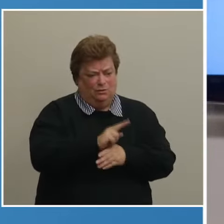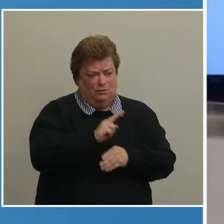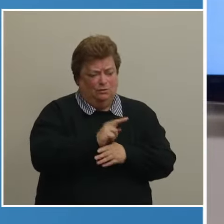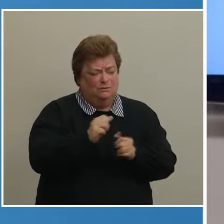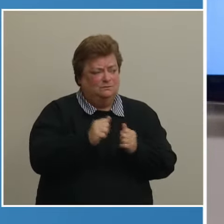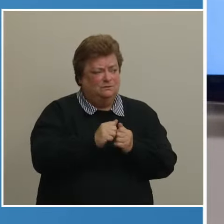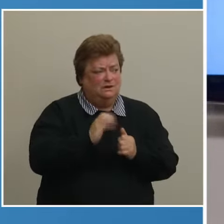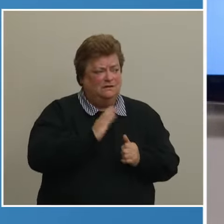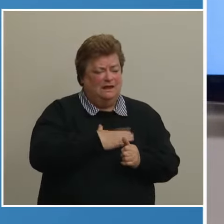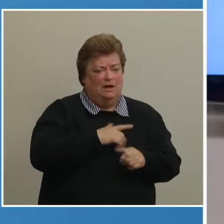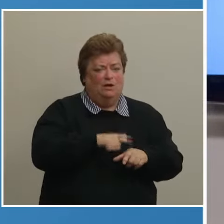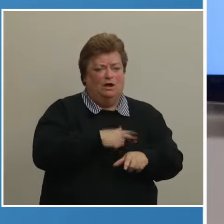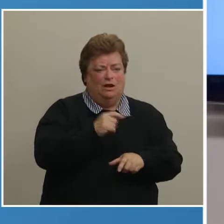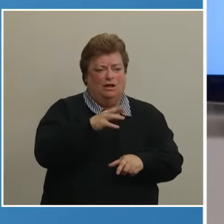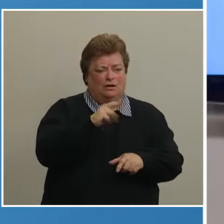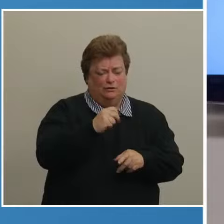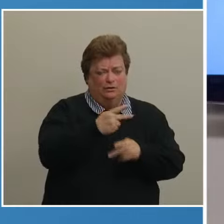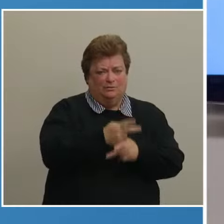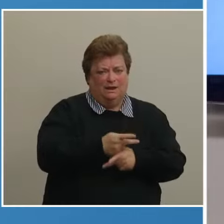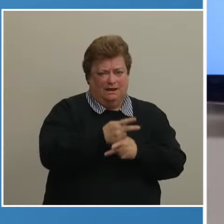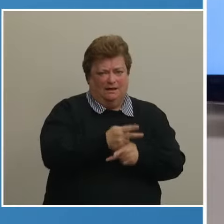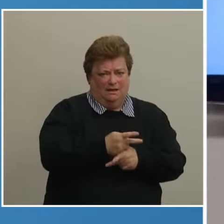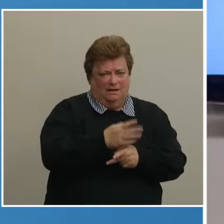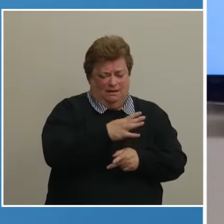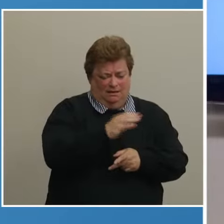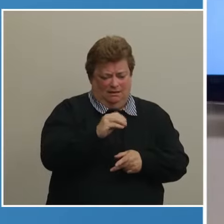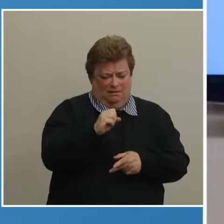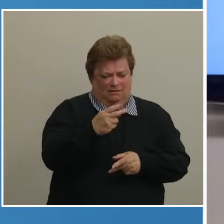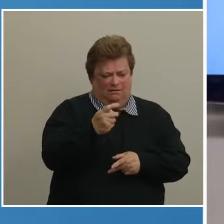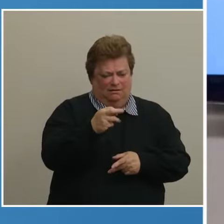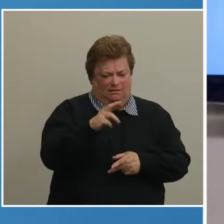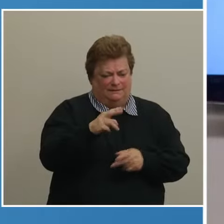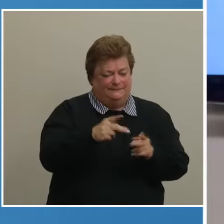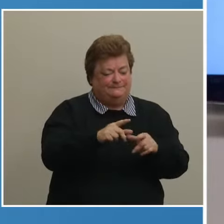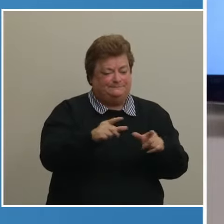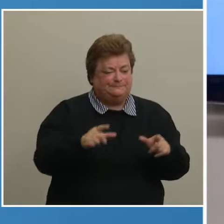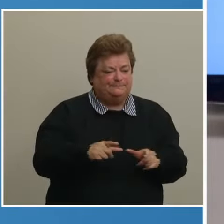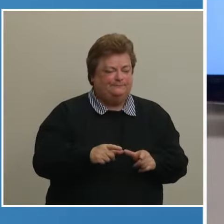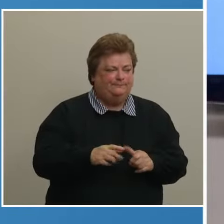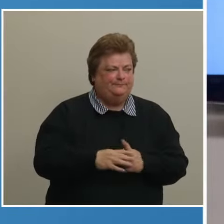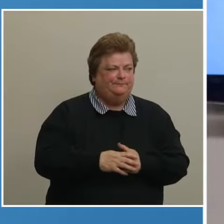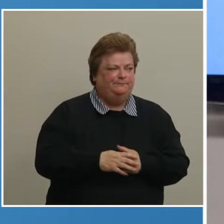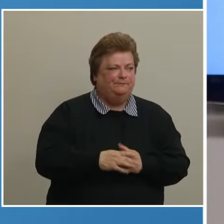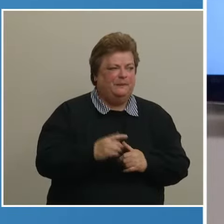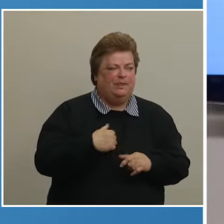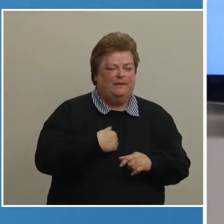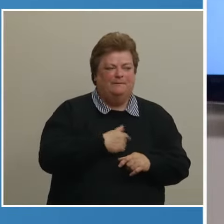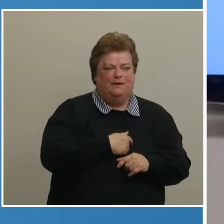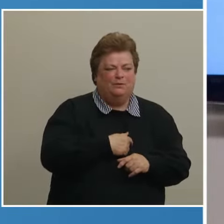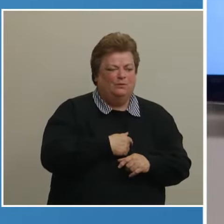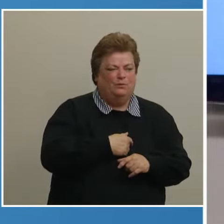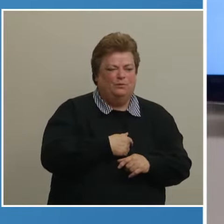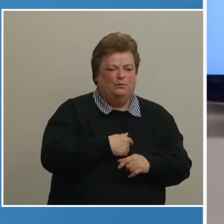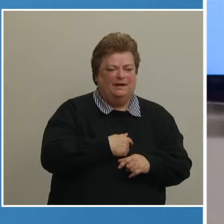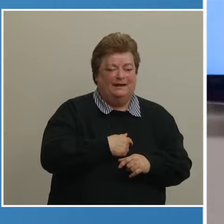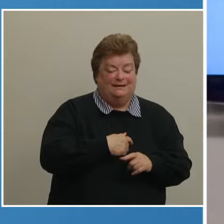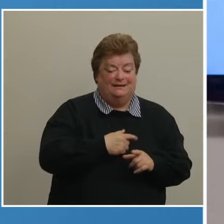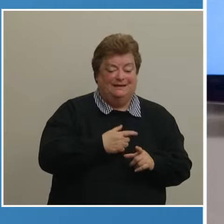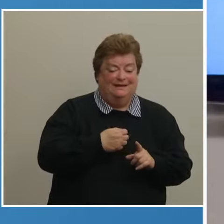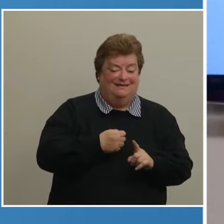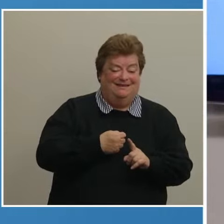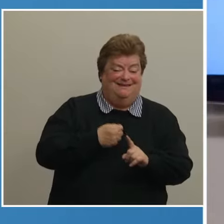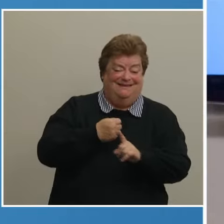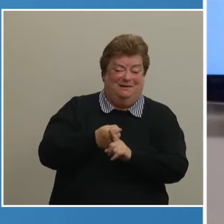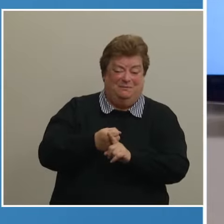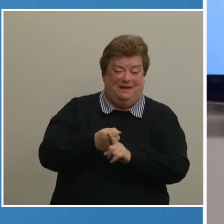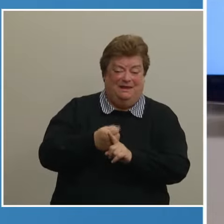our long-term care and shelter locations. So we don't, the impact, our